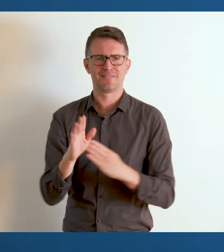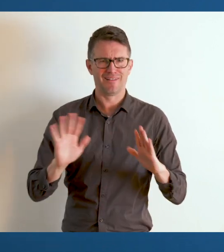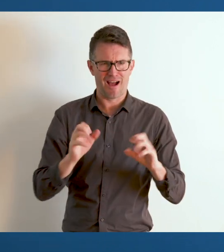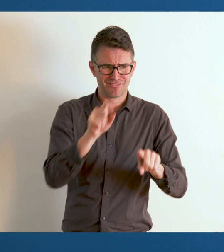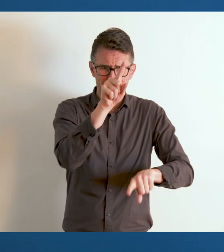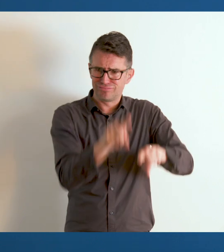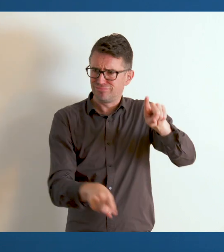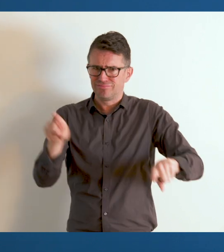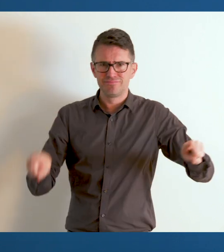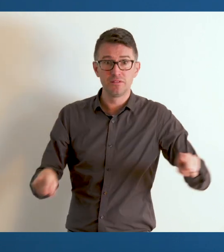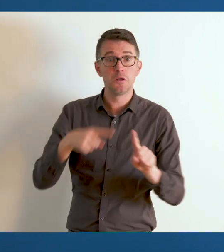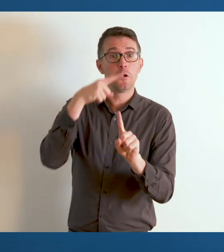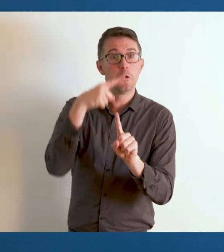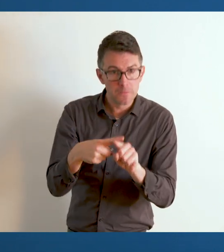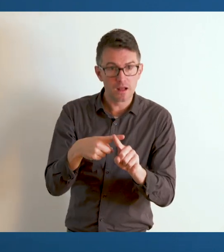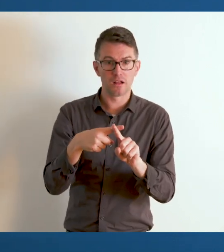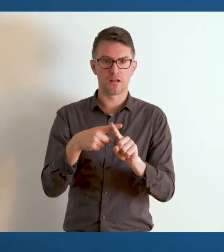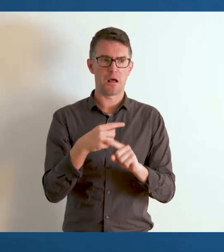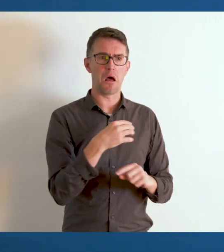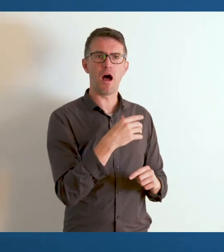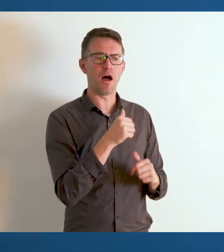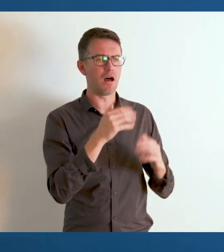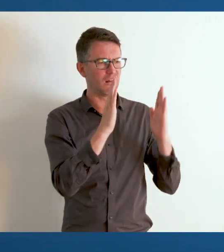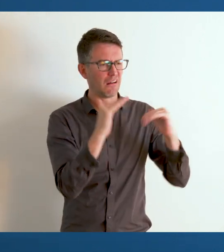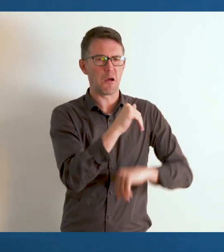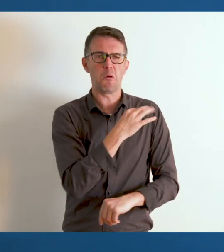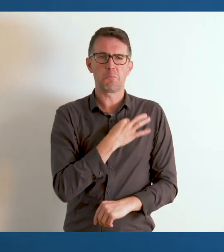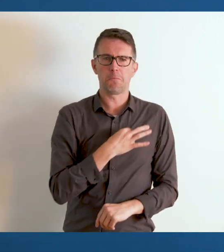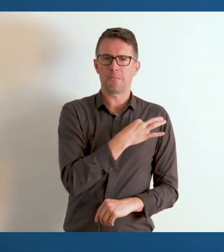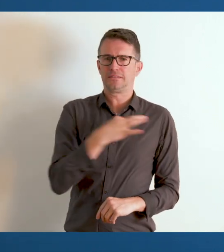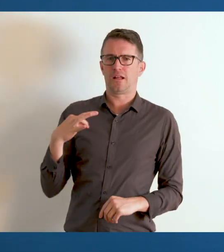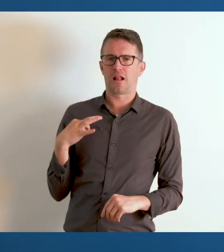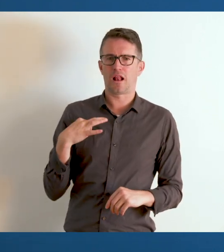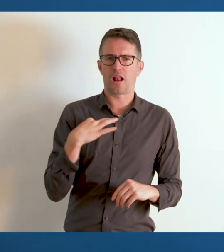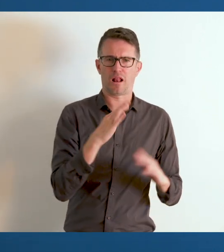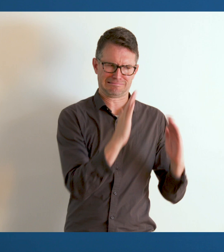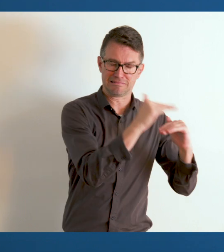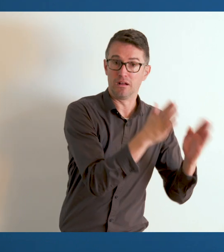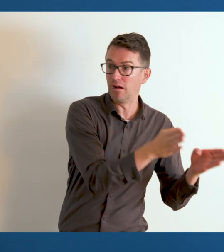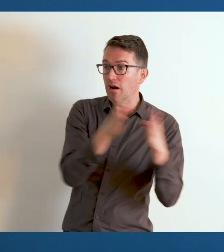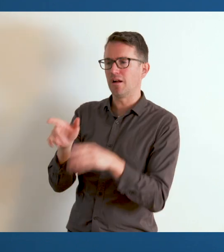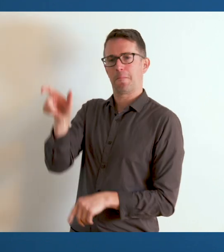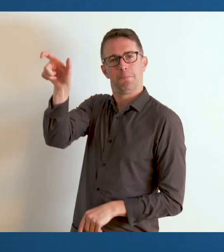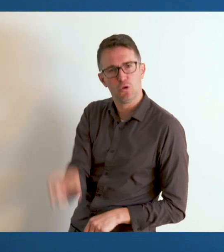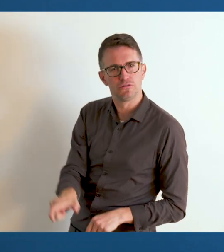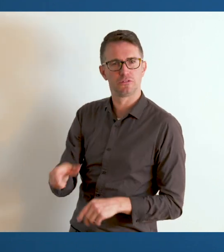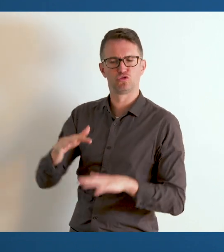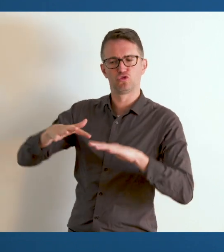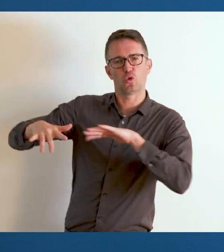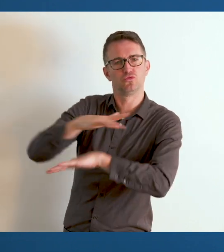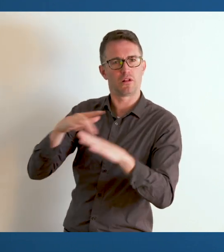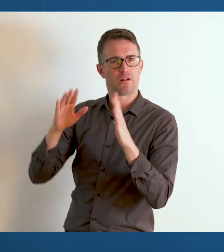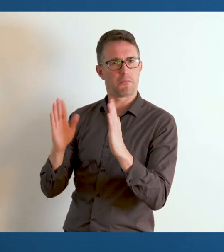reflect a more social model of disability, but reflected a medical model. They asked questions